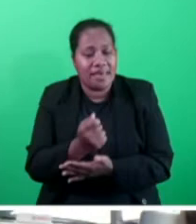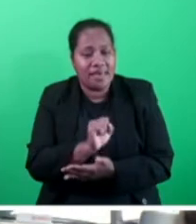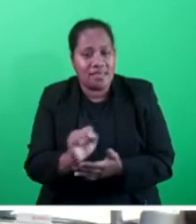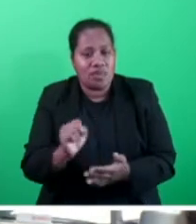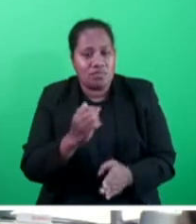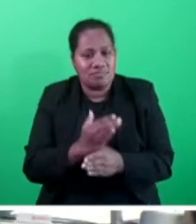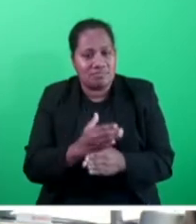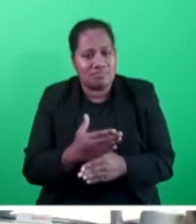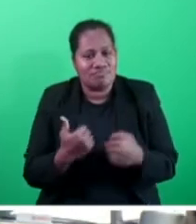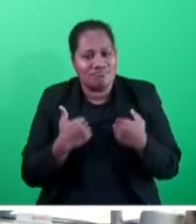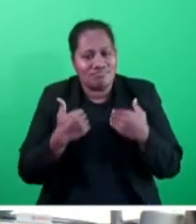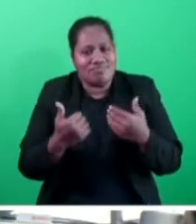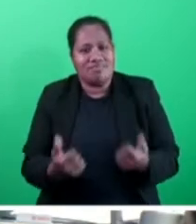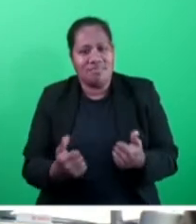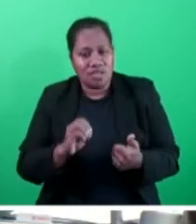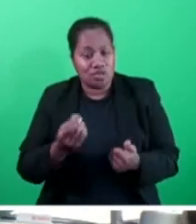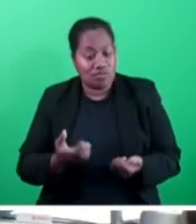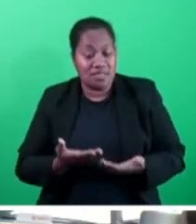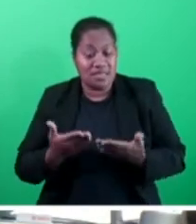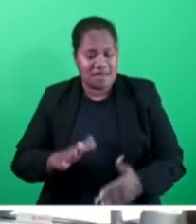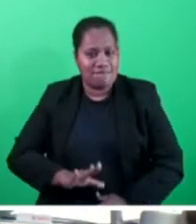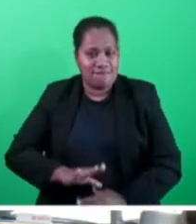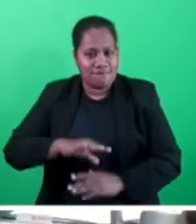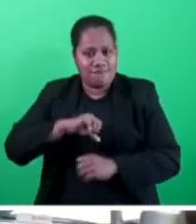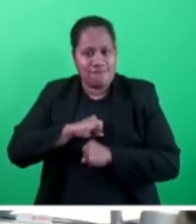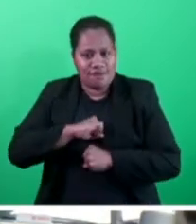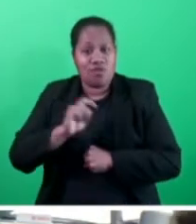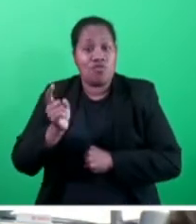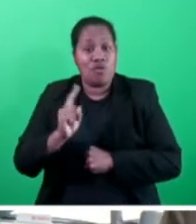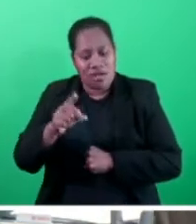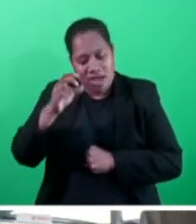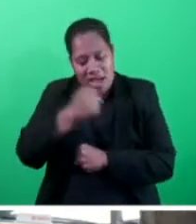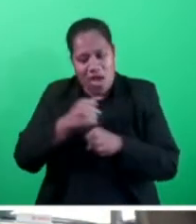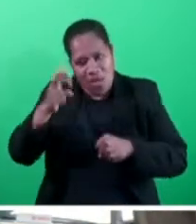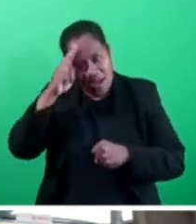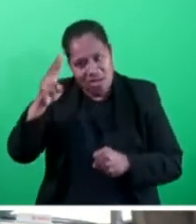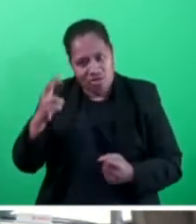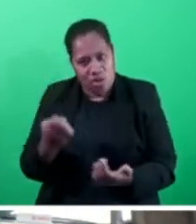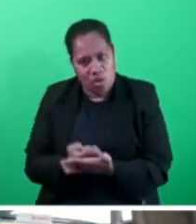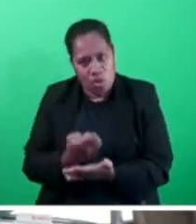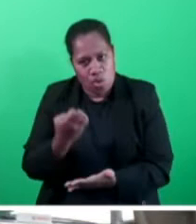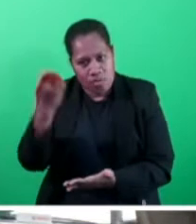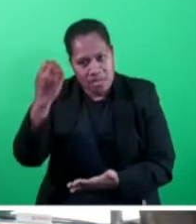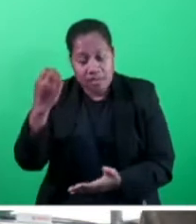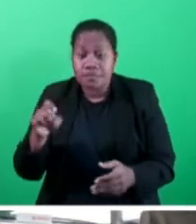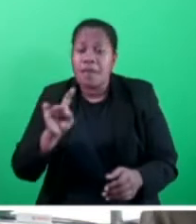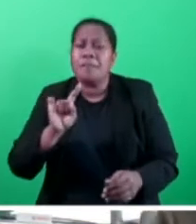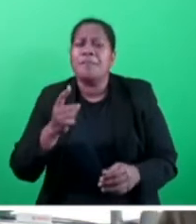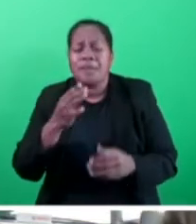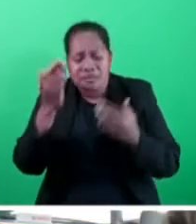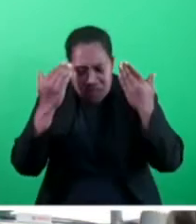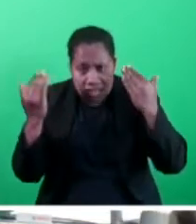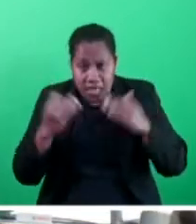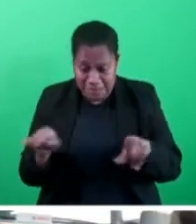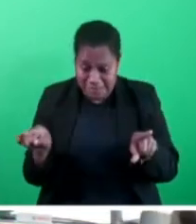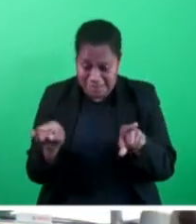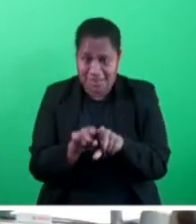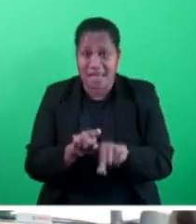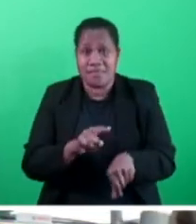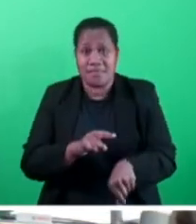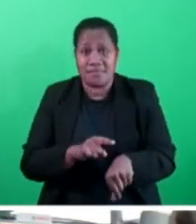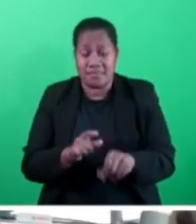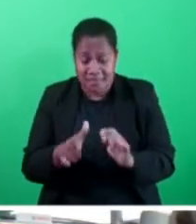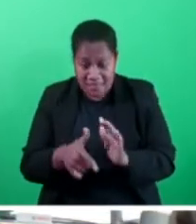it gives confidence to our national economy. Mr. Speaker said, at the same time, for those employers who